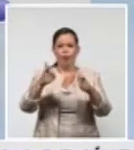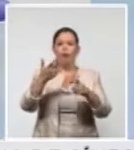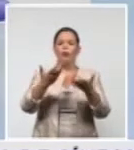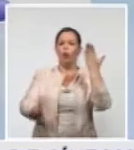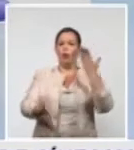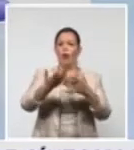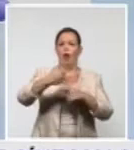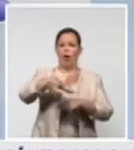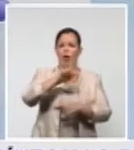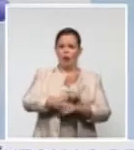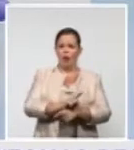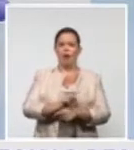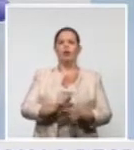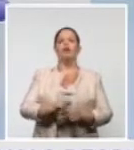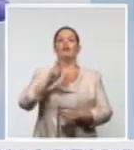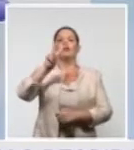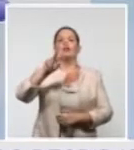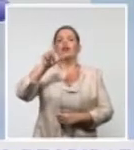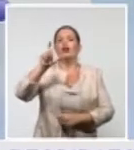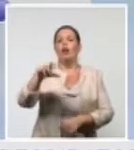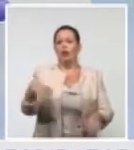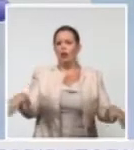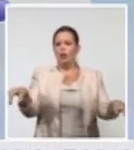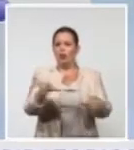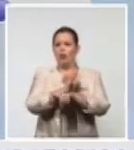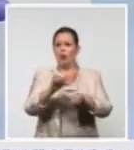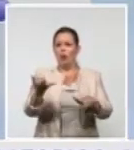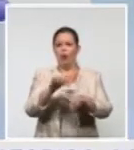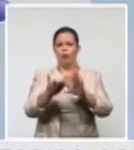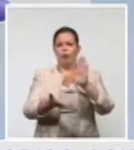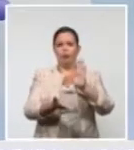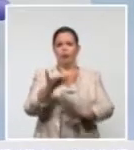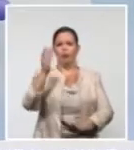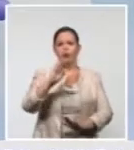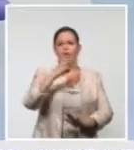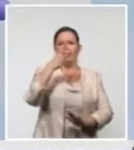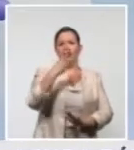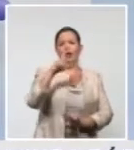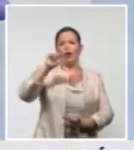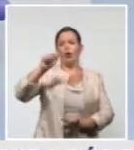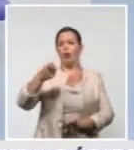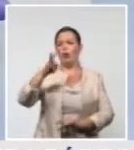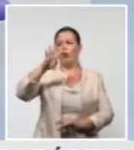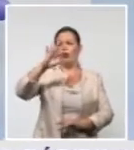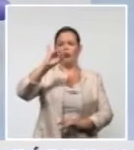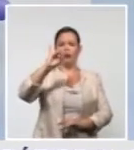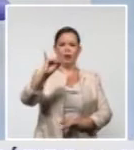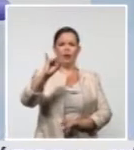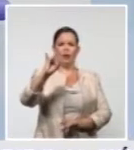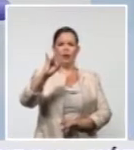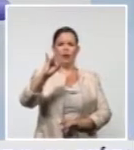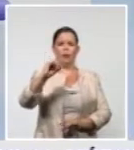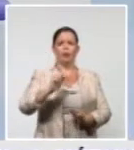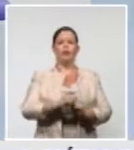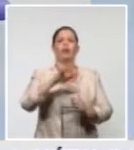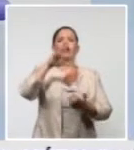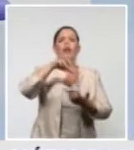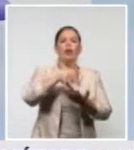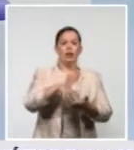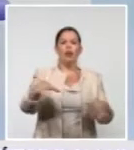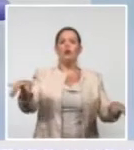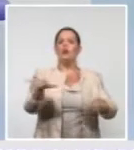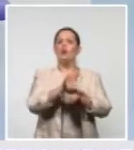22.33. Havana follows with a rate of 21.31 per 100,000 inhabitants, higher